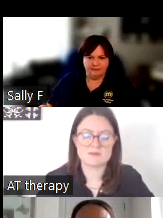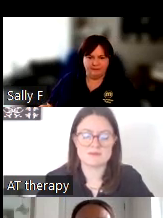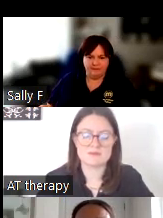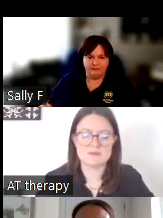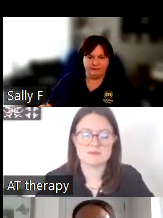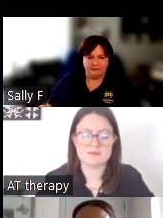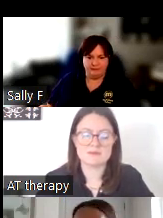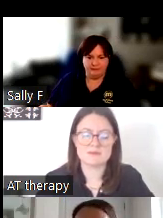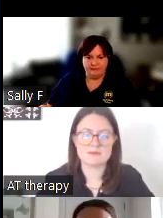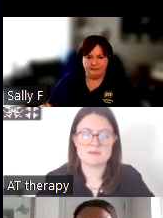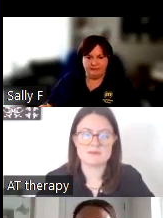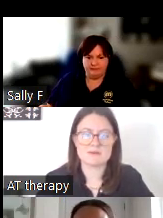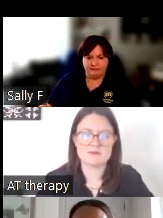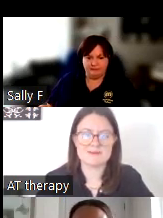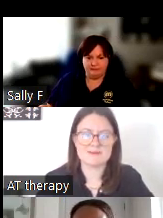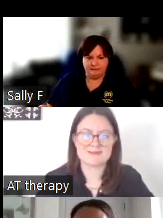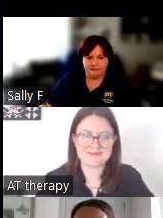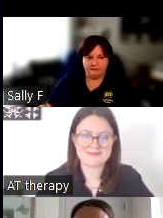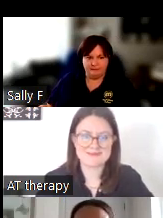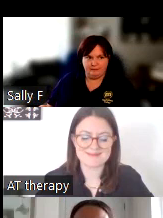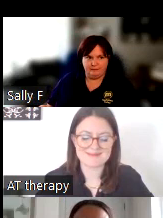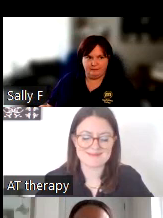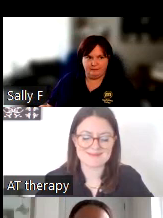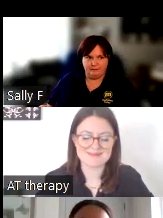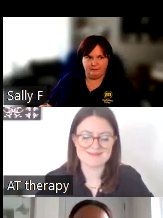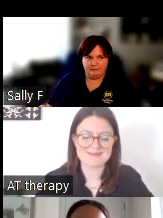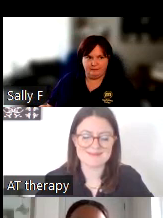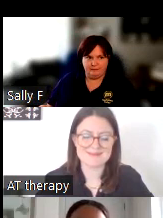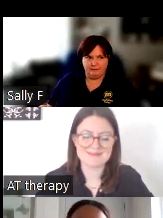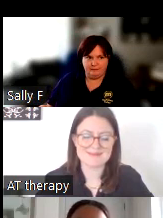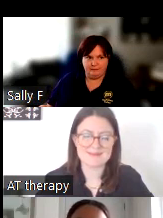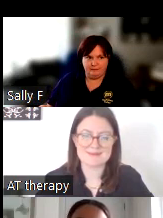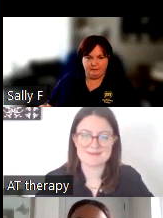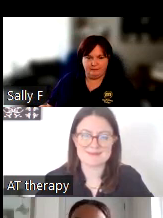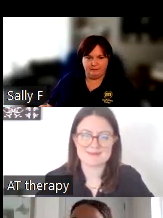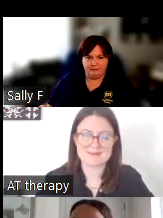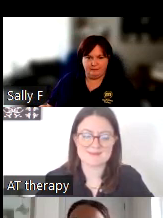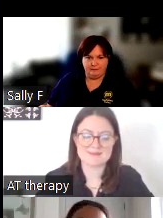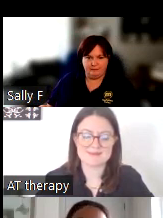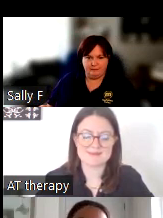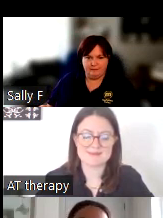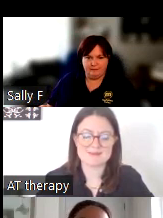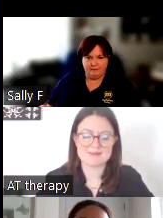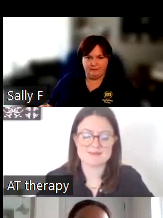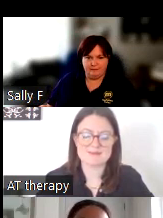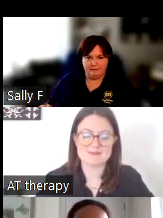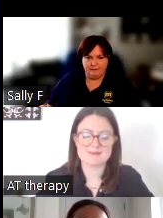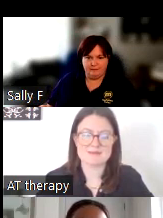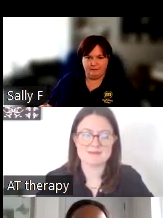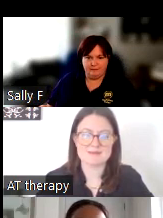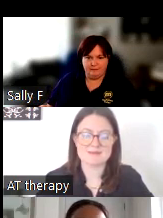week. You can show your signing assembly, or if you've got like a parent newsletter, it's a great way to kind of get everybody thinking about